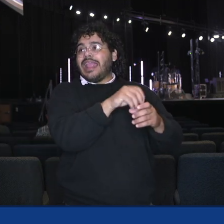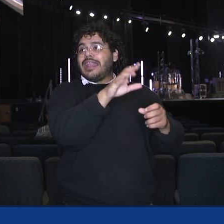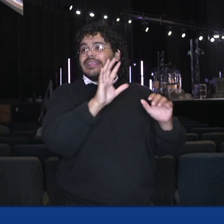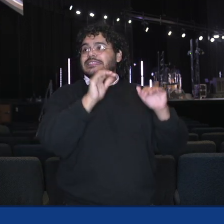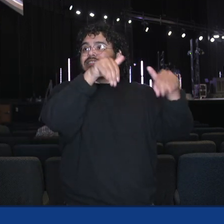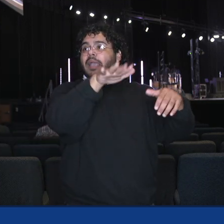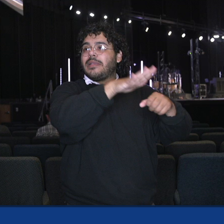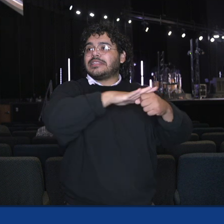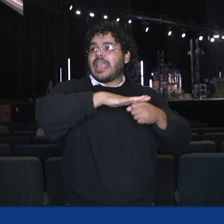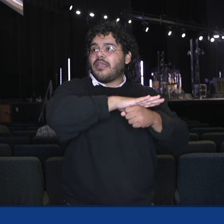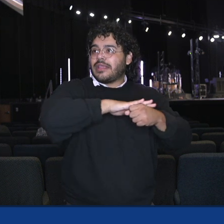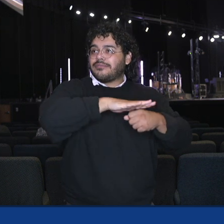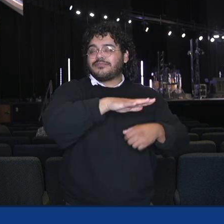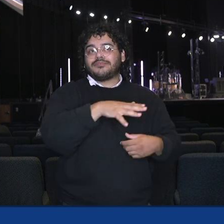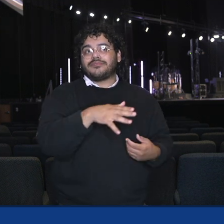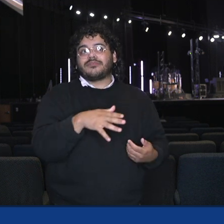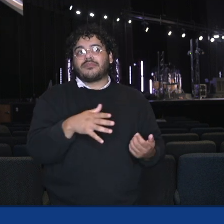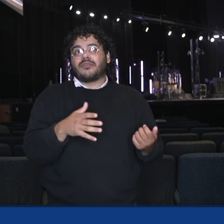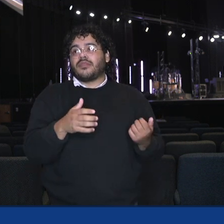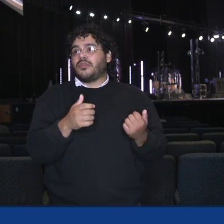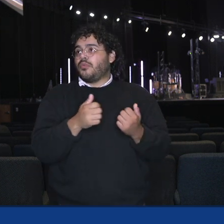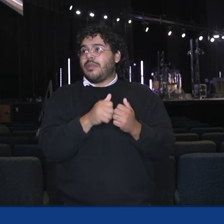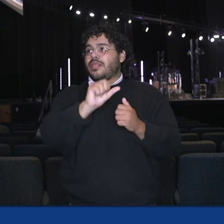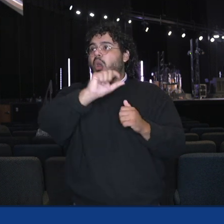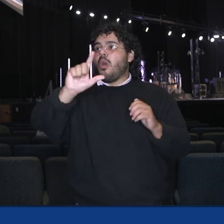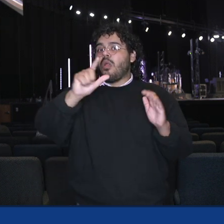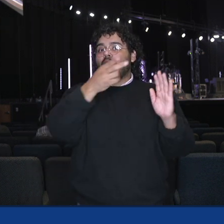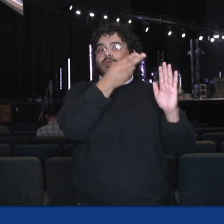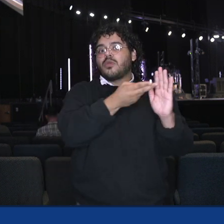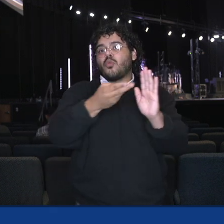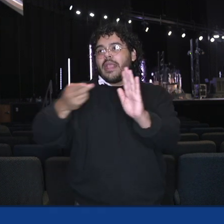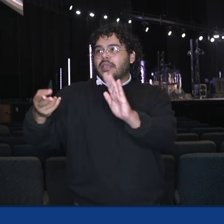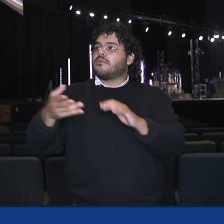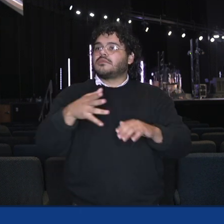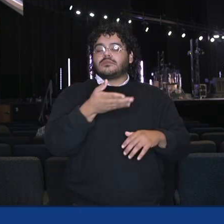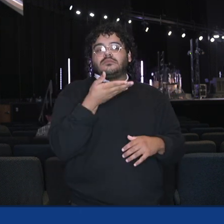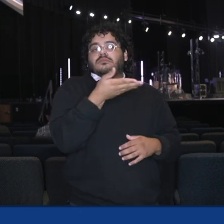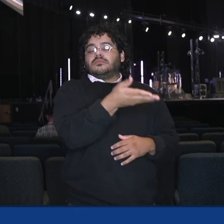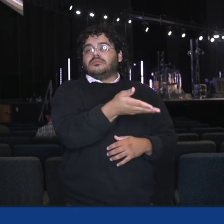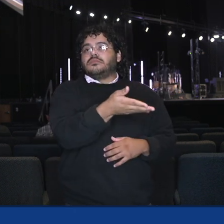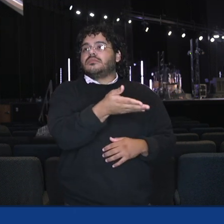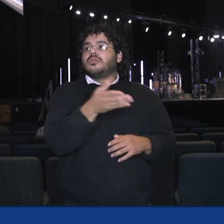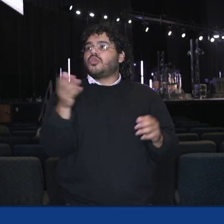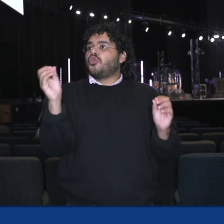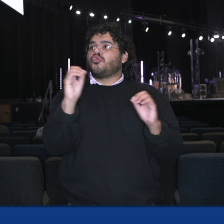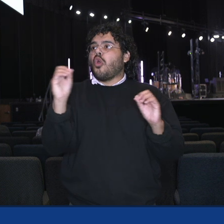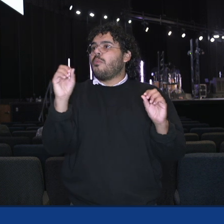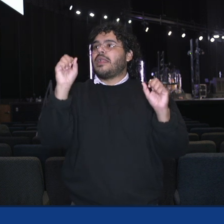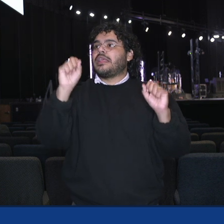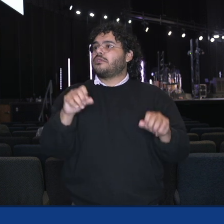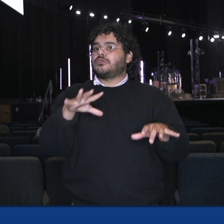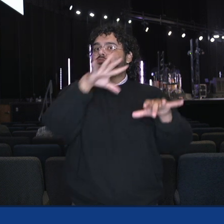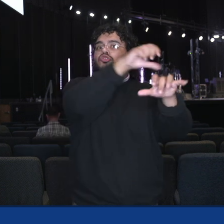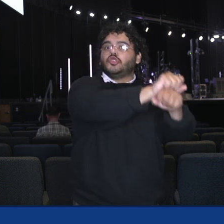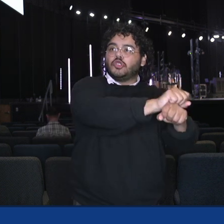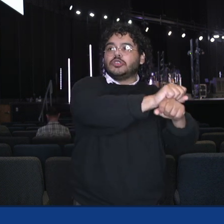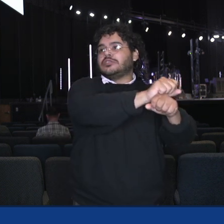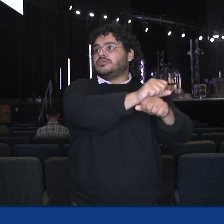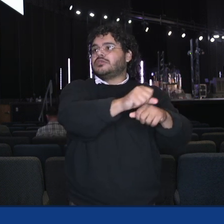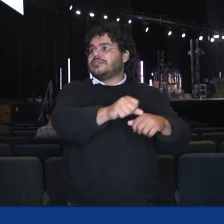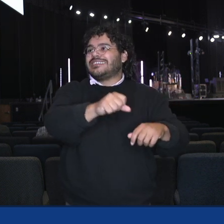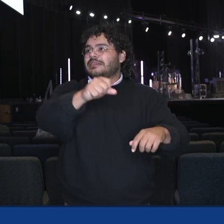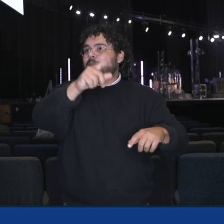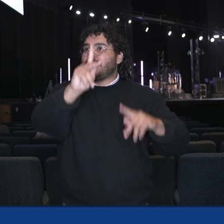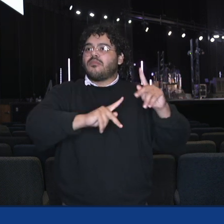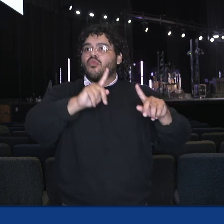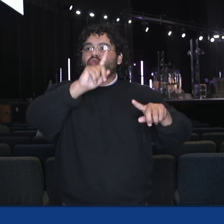The man lived in a cemetery there among the tombs and graves. No one could restrain him. He couldn't